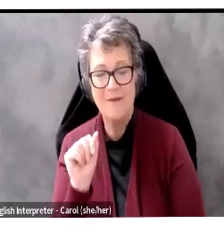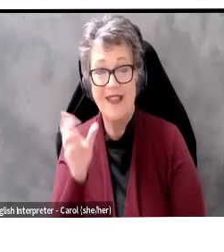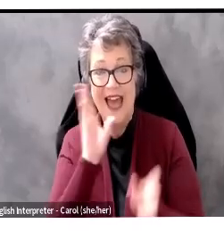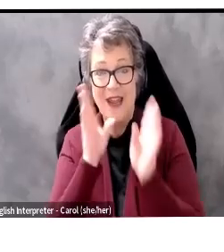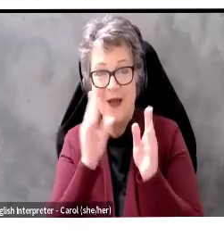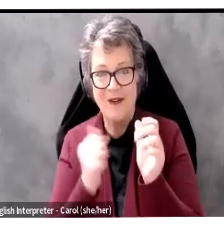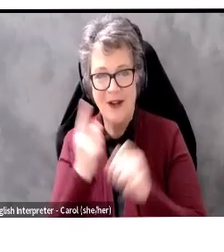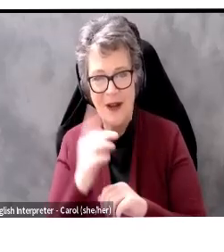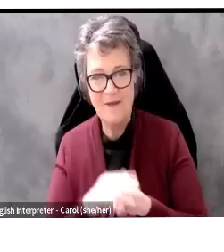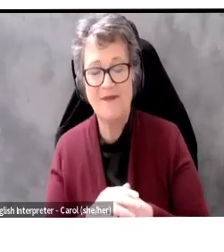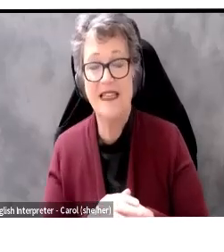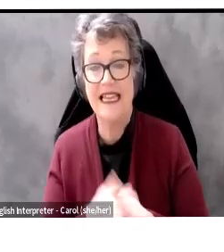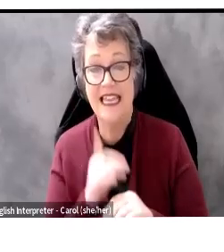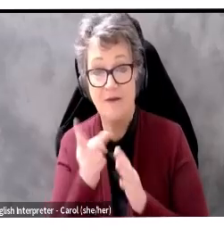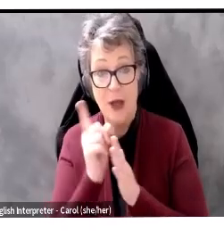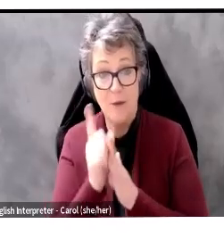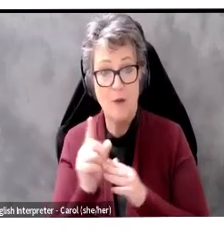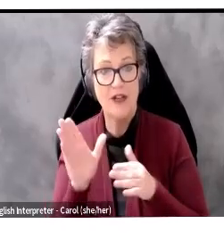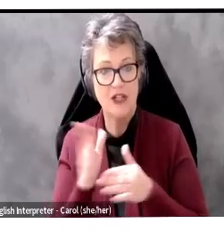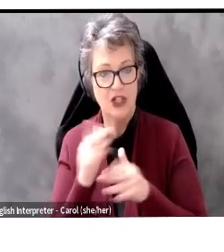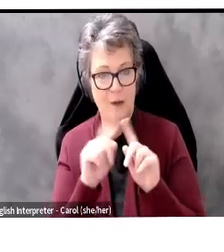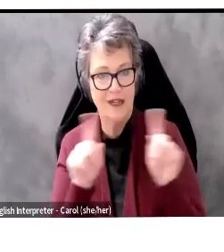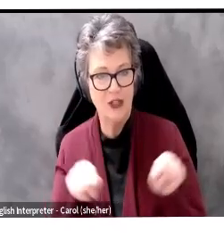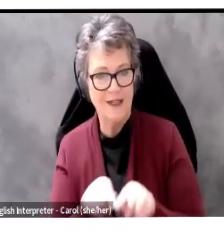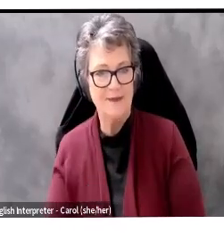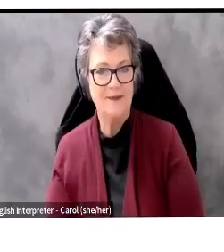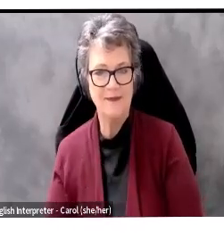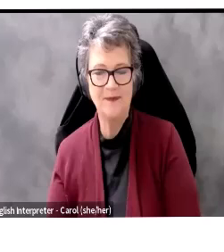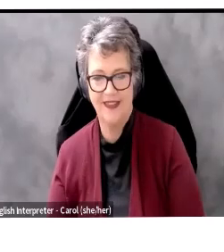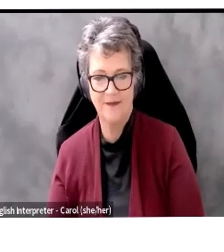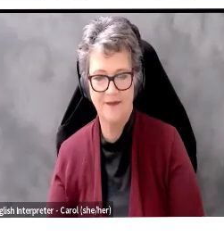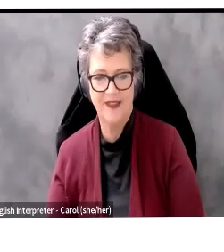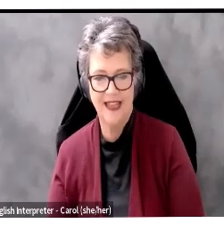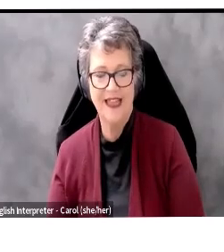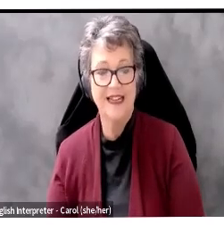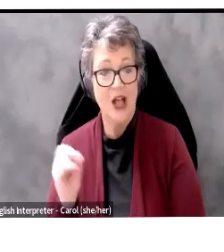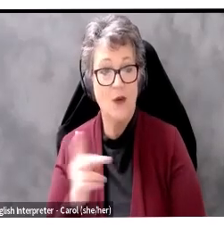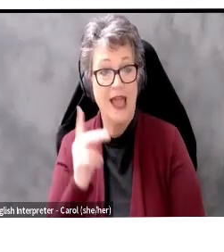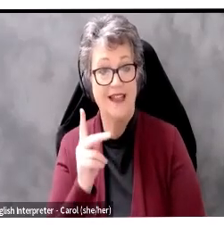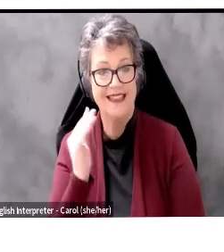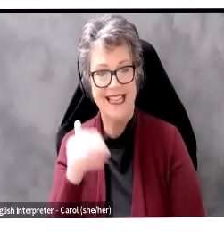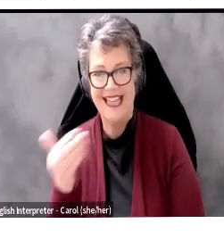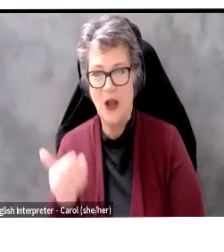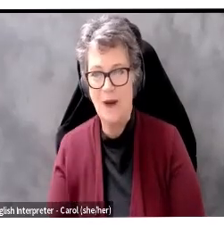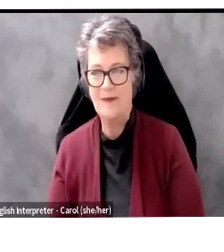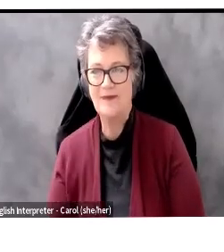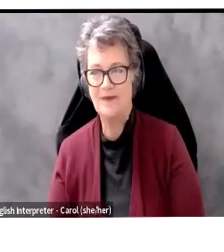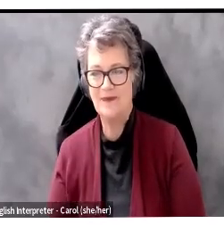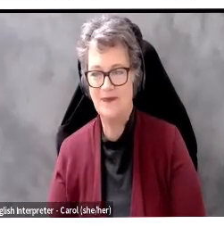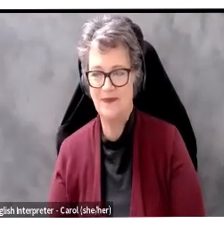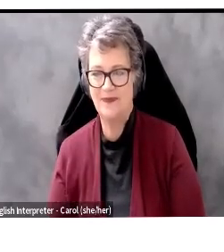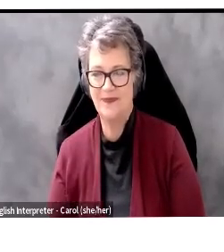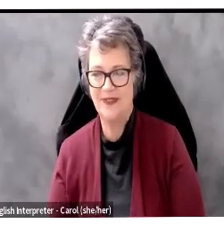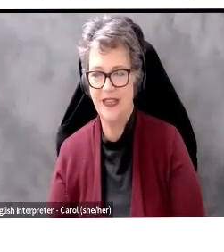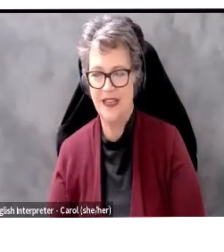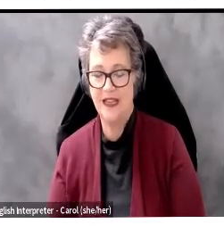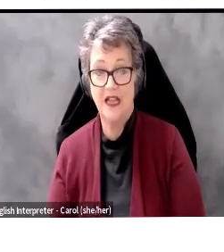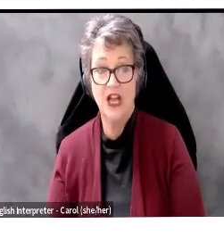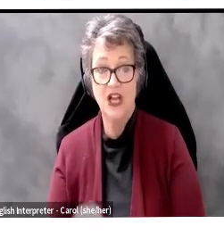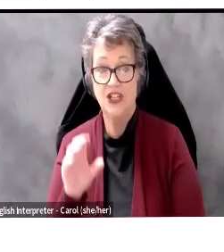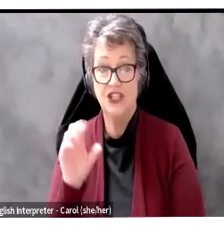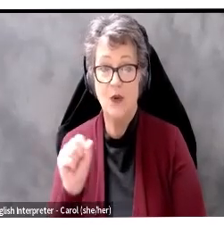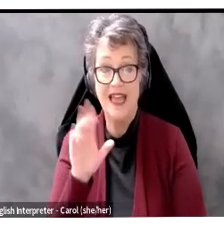hello, everyone. Please give me a moment to share my screen here. All right, let's go ahead and get going here. So Senate